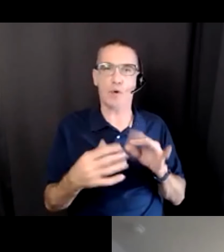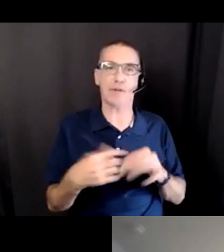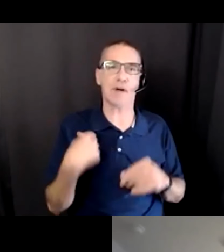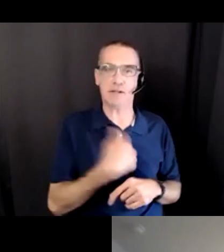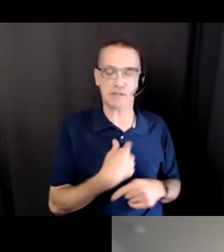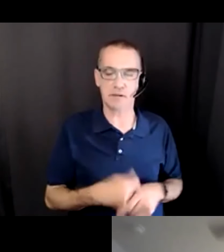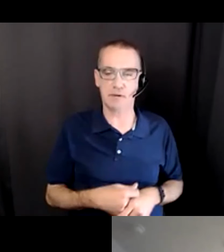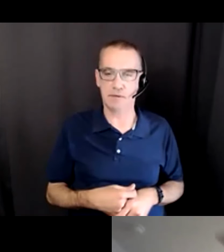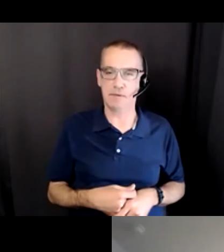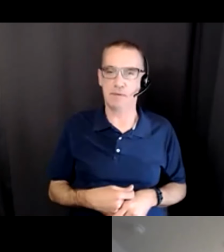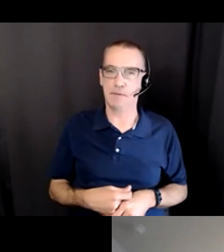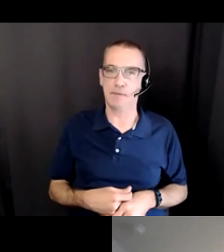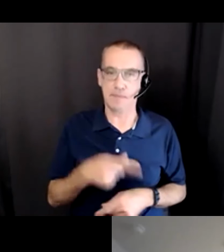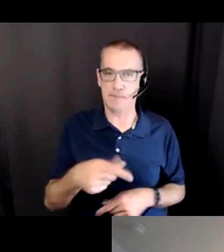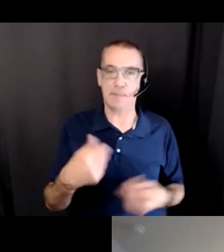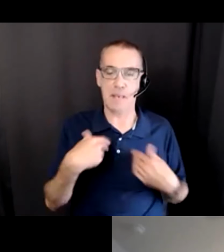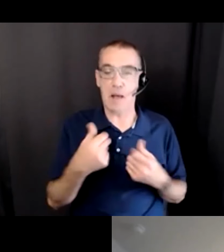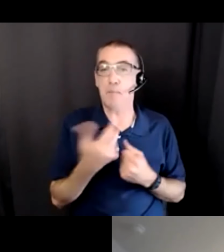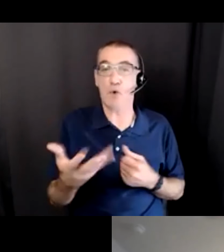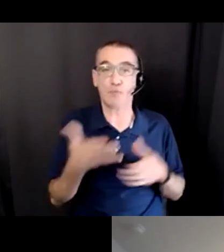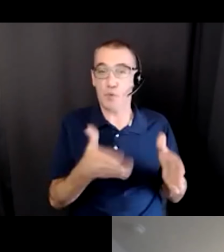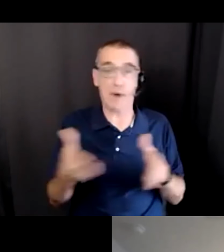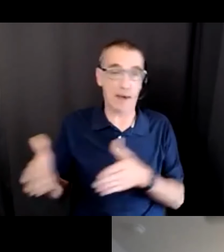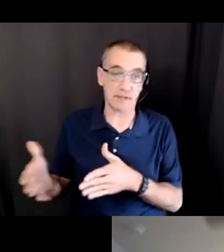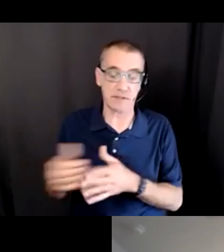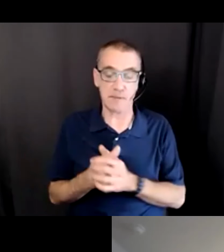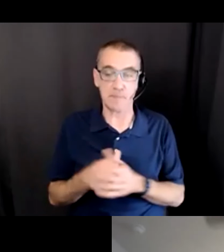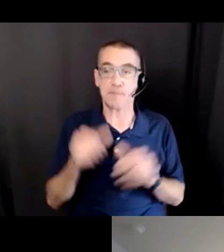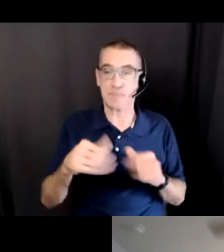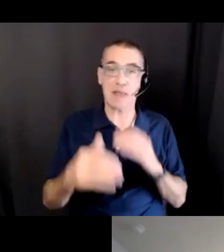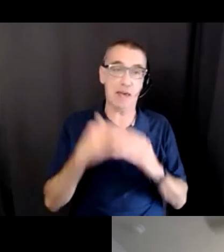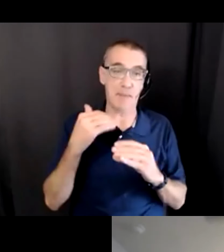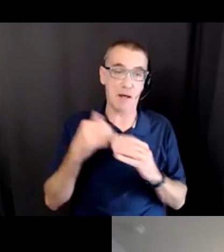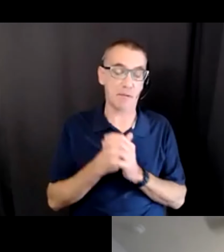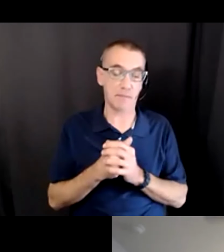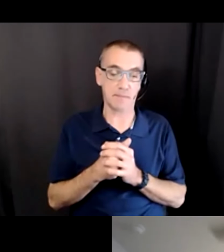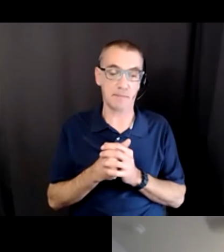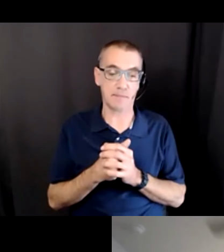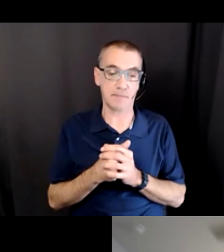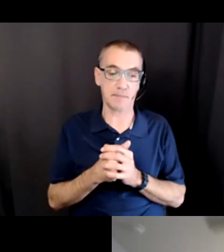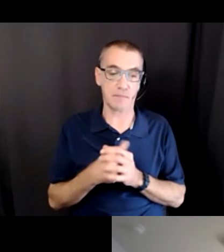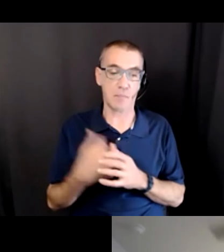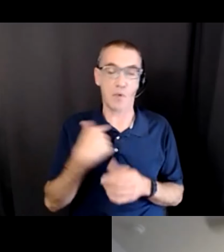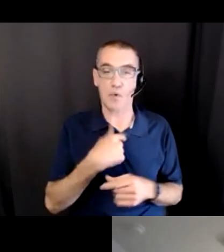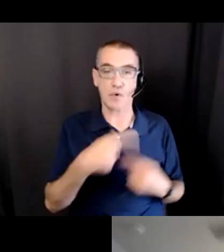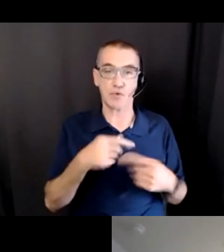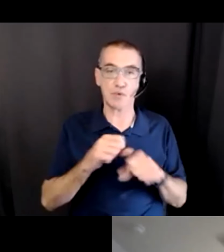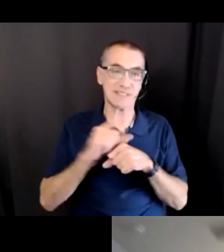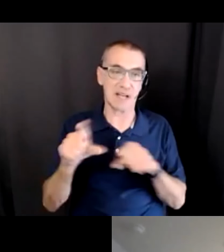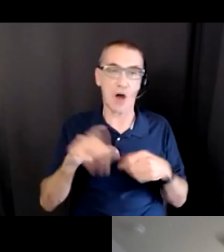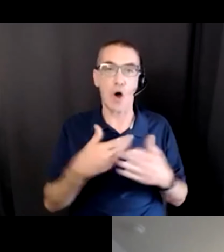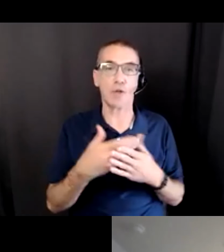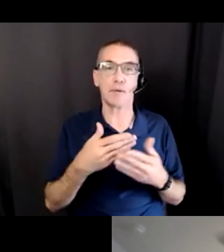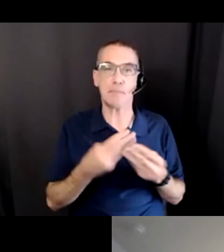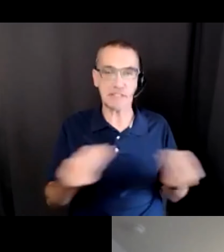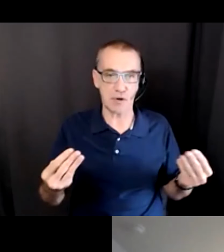well, they've got multiple ways. You can email us. We're gonna send out all the materials,